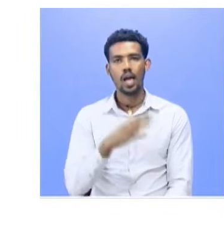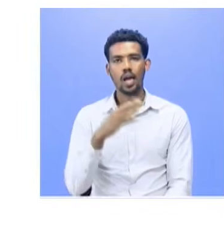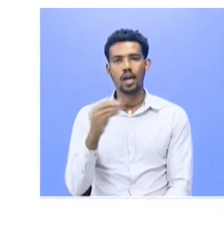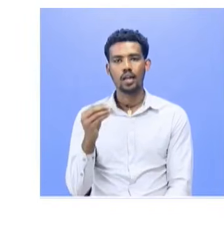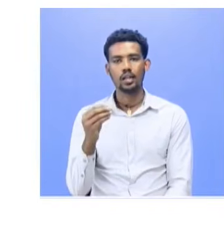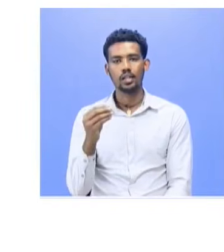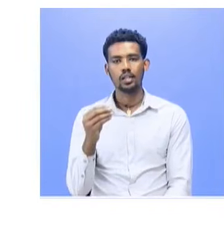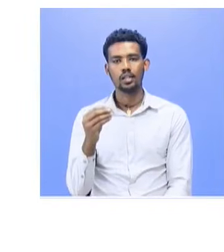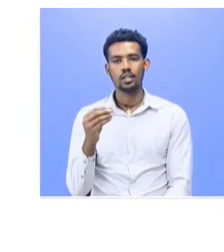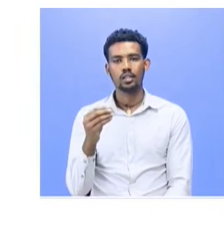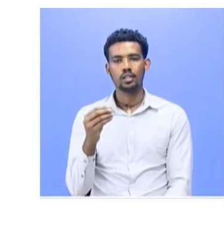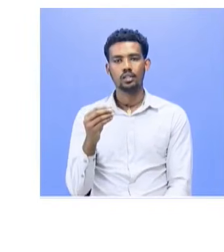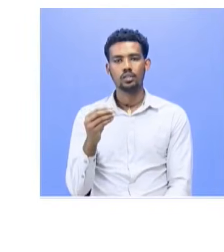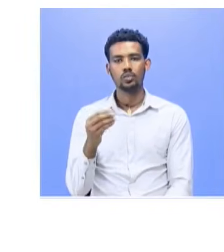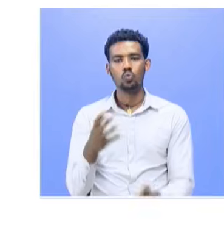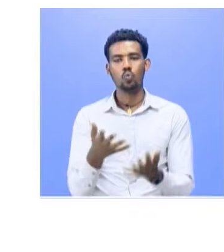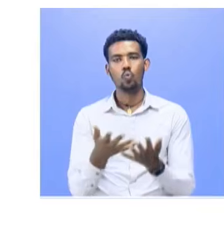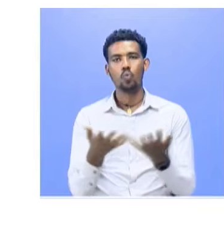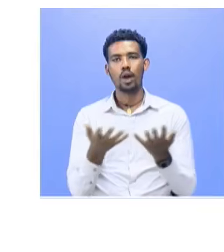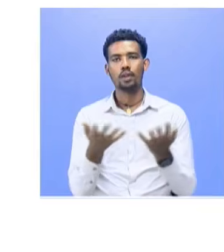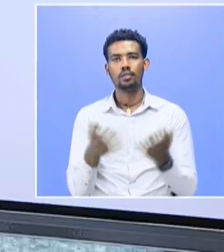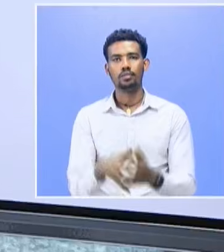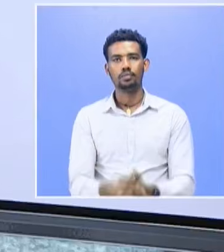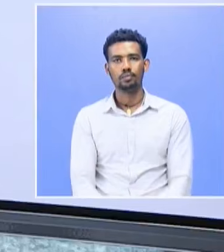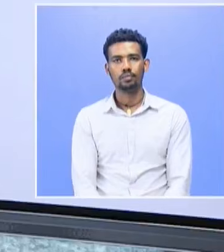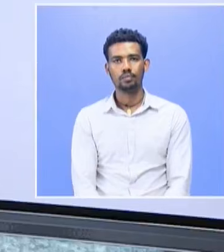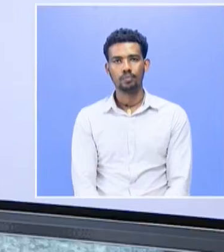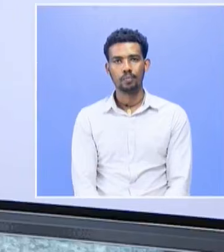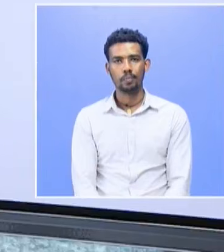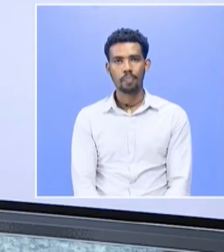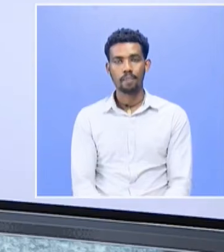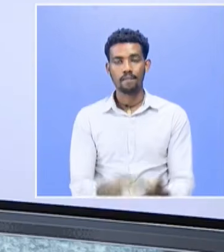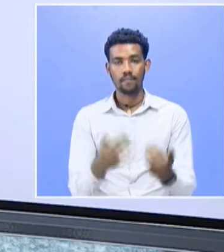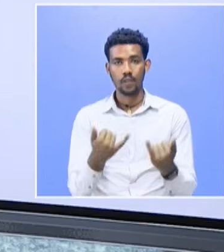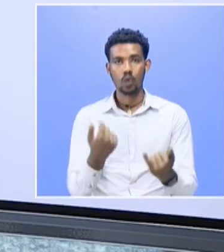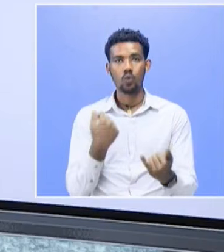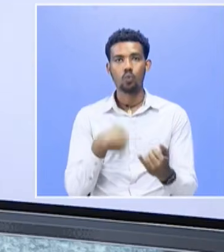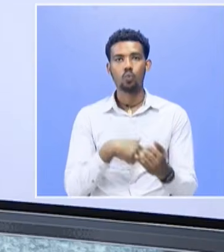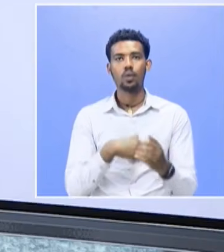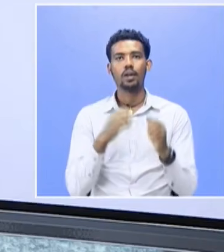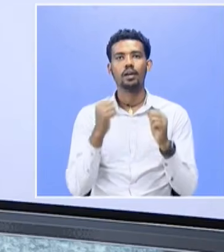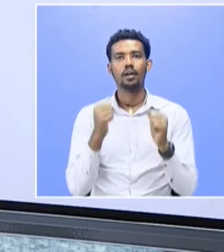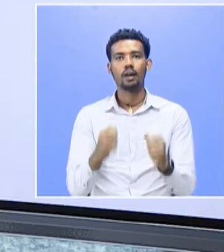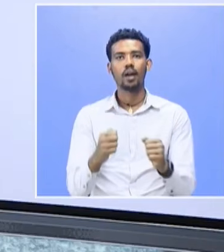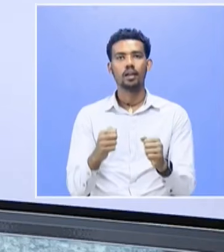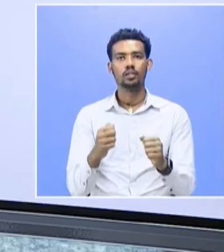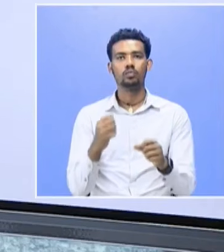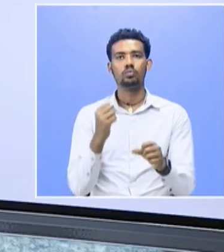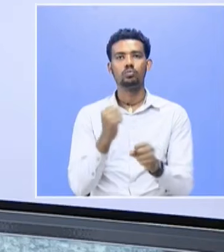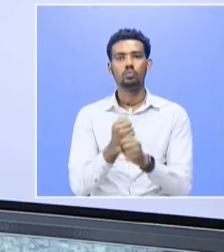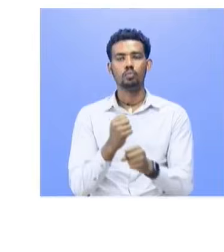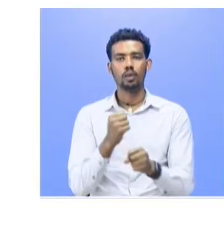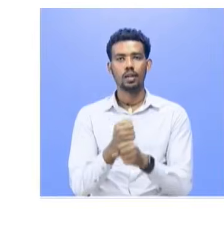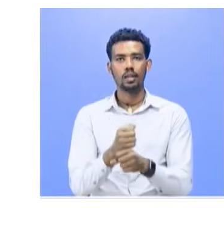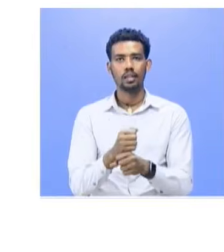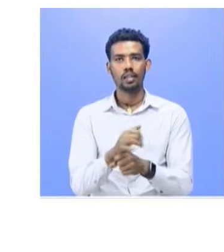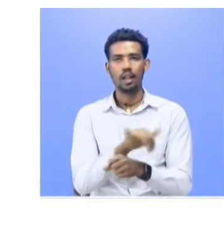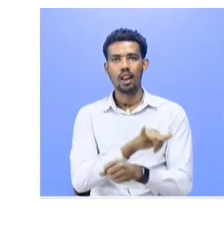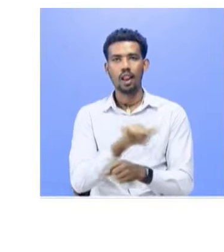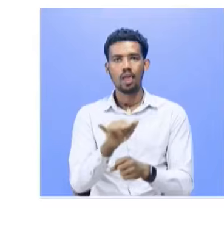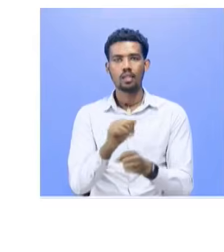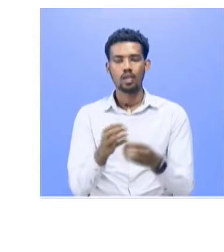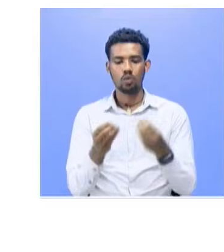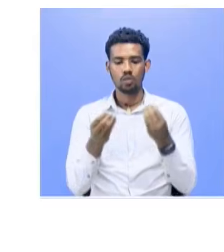were. Let me show you the first. Like statement sentence, we can make like, let me give you an